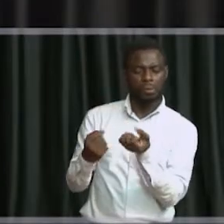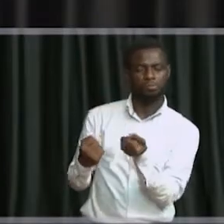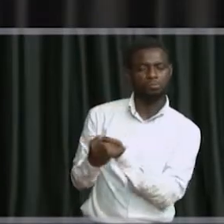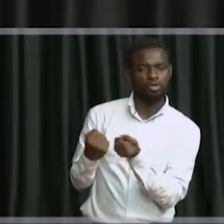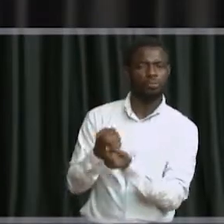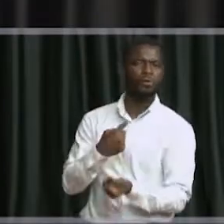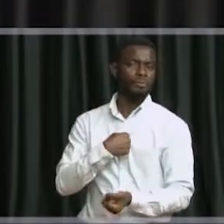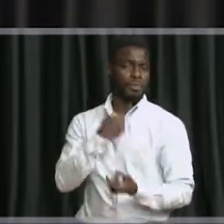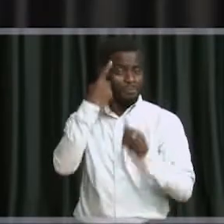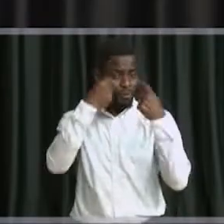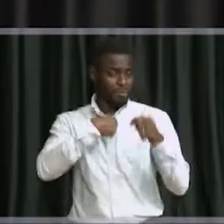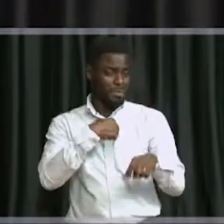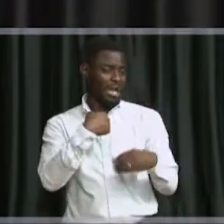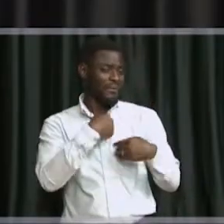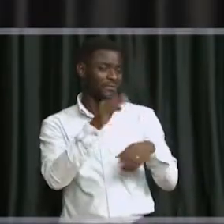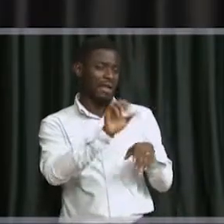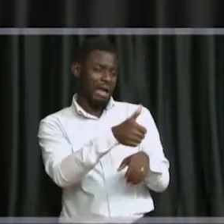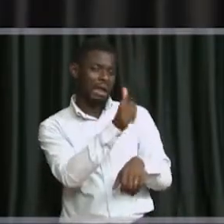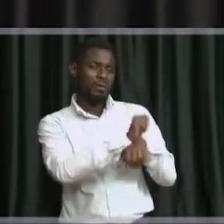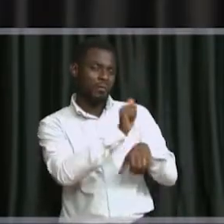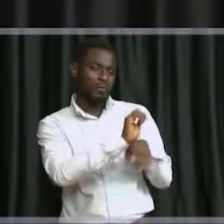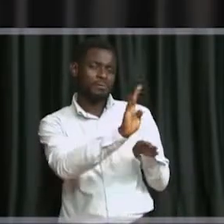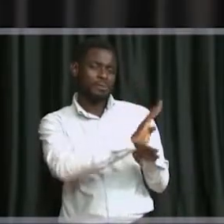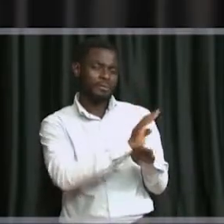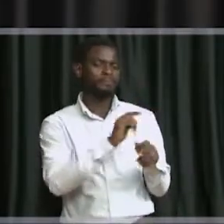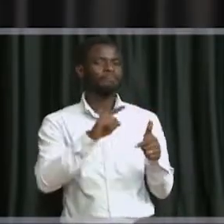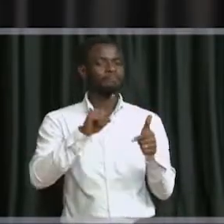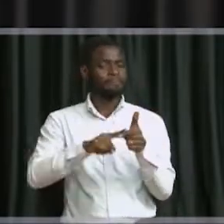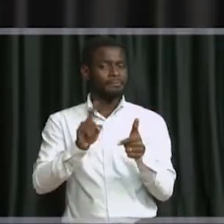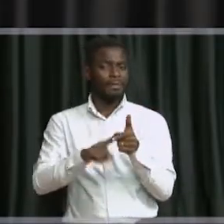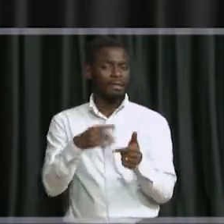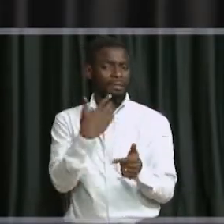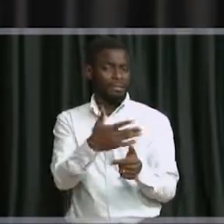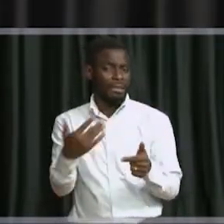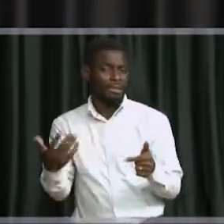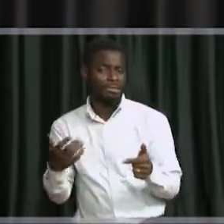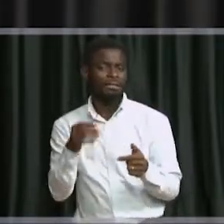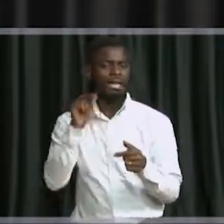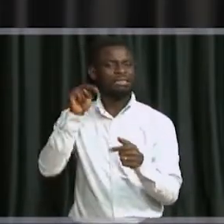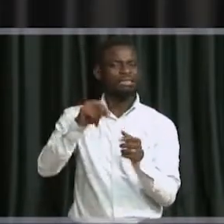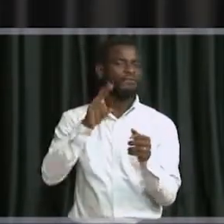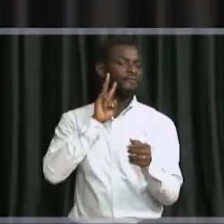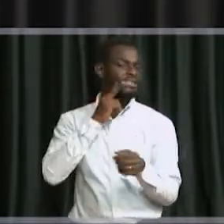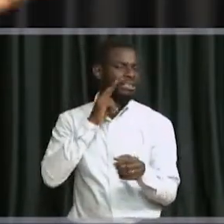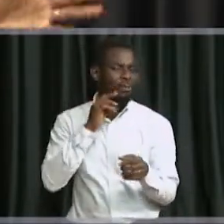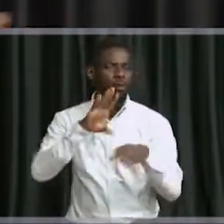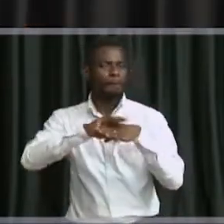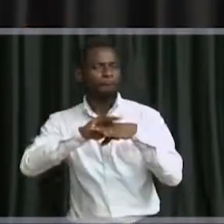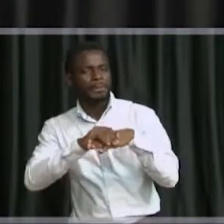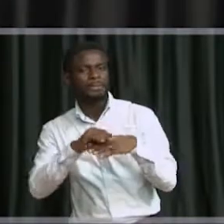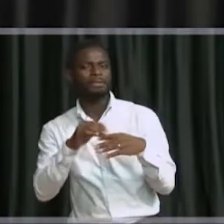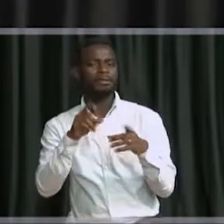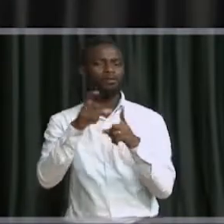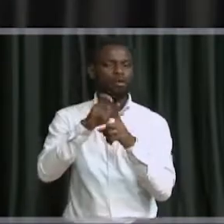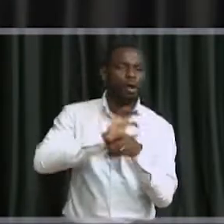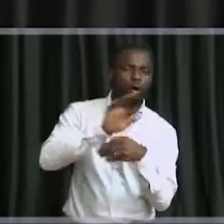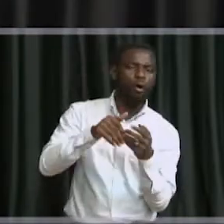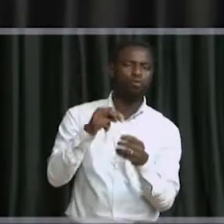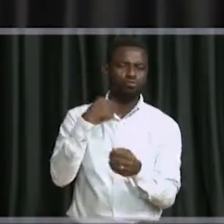sanse miye juma bebe wana wadiruwa materiwes bebre me wano ba ishe niye mamami niye mamami